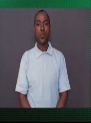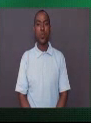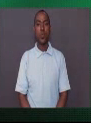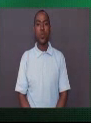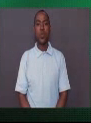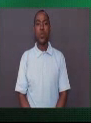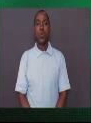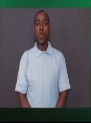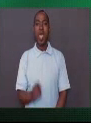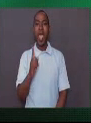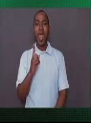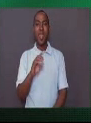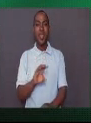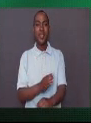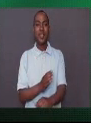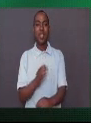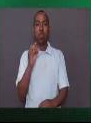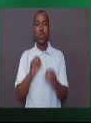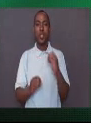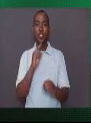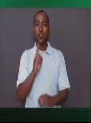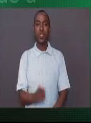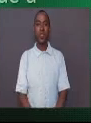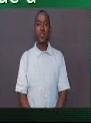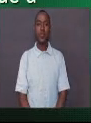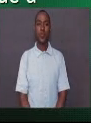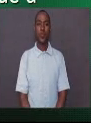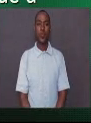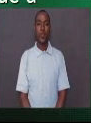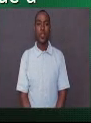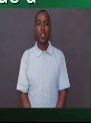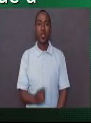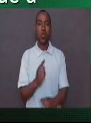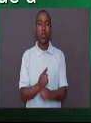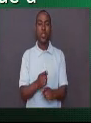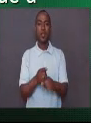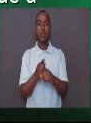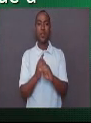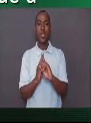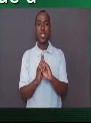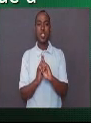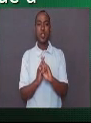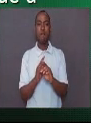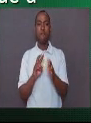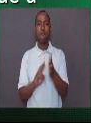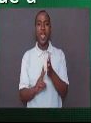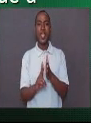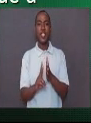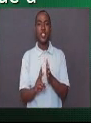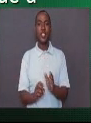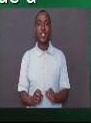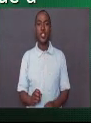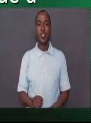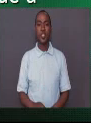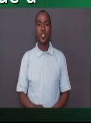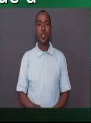unicellular microorganisms. The correct answer for viruses would